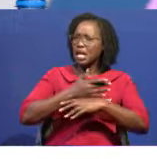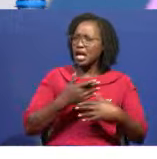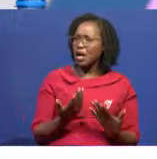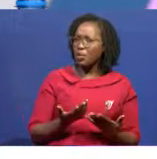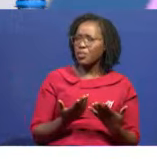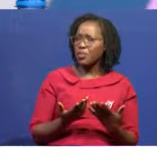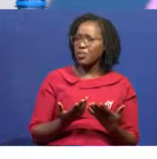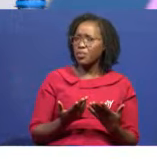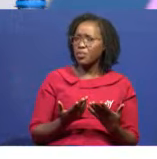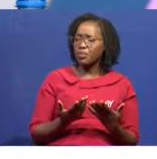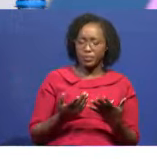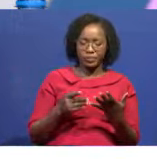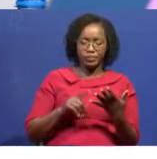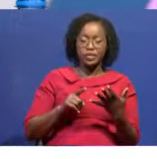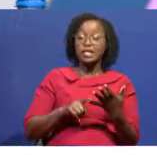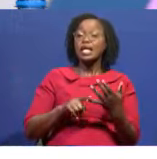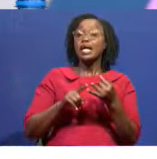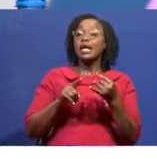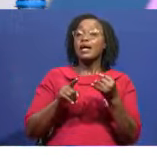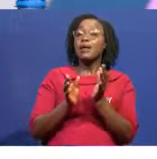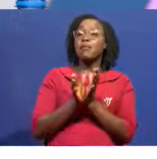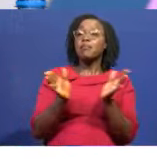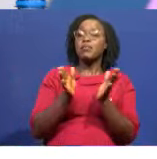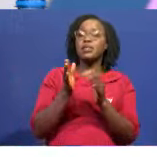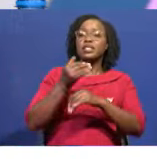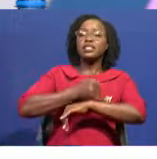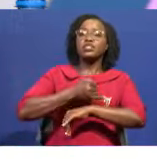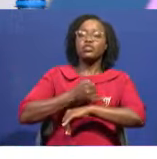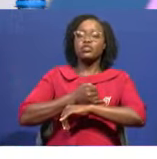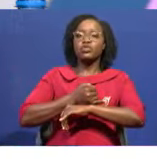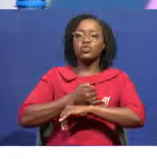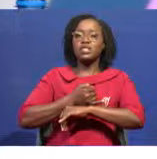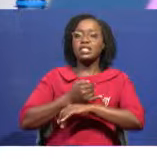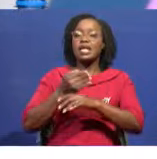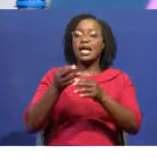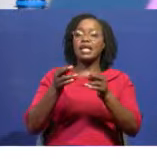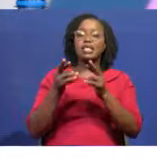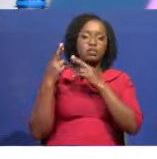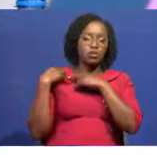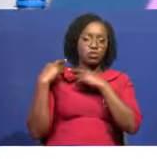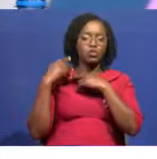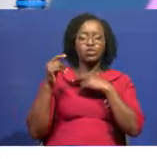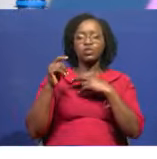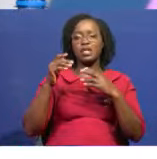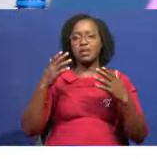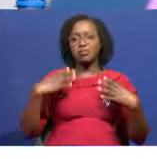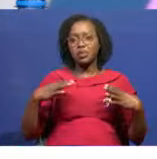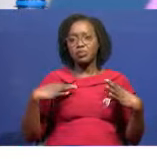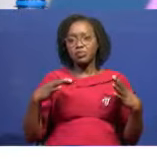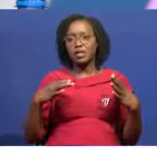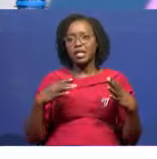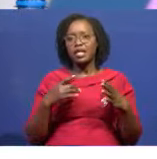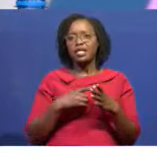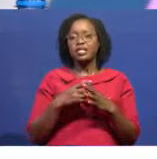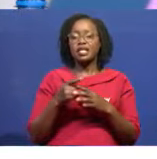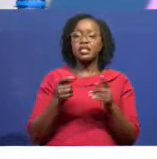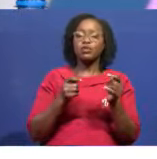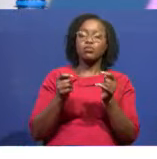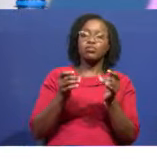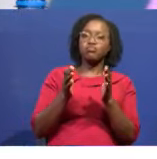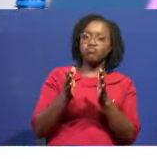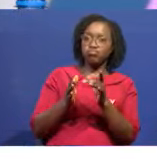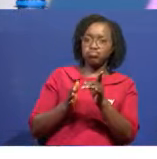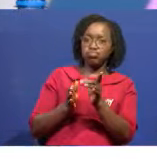it? In the public institutions, obviously because they're accountable to the people, then the Ombudsman would always step